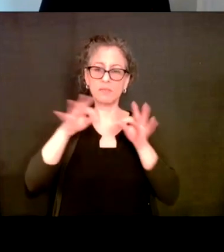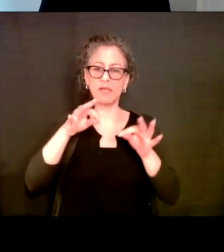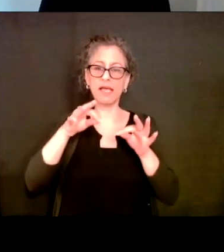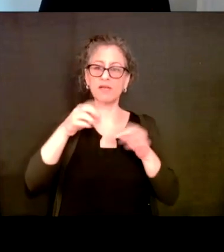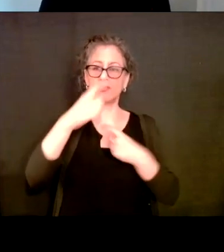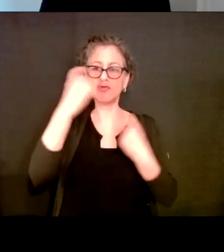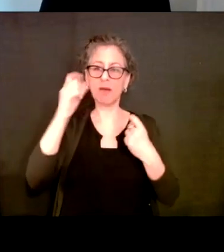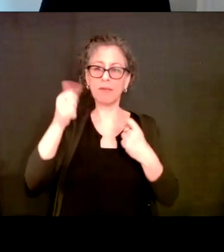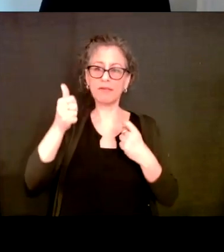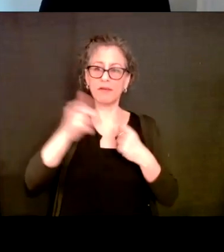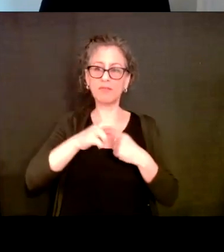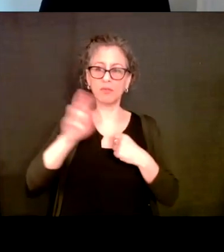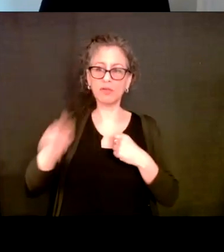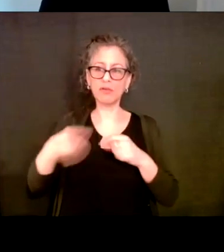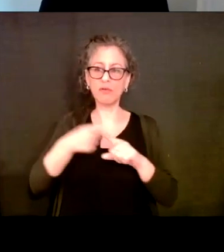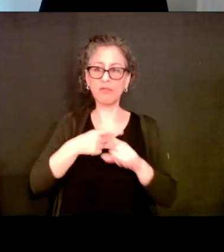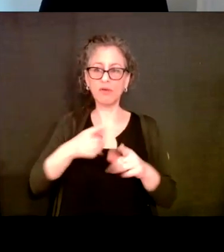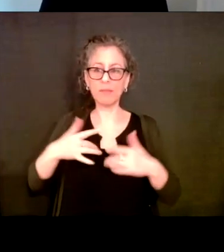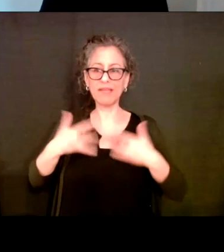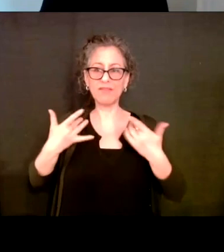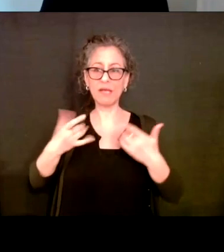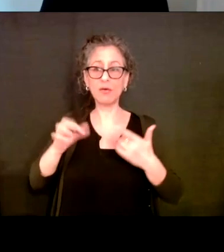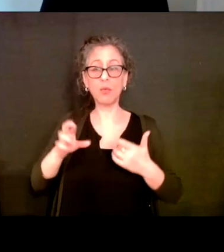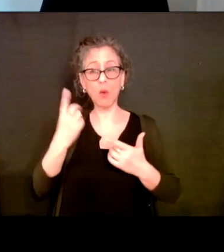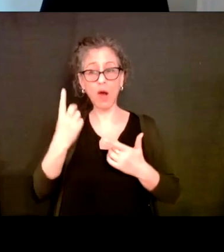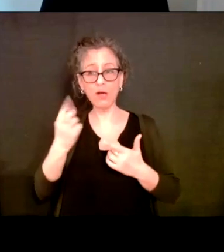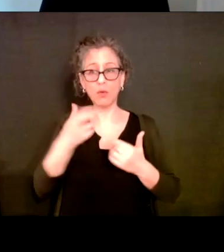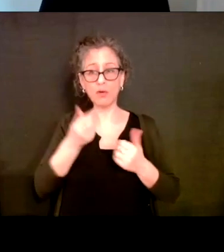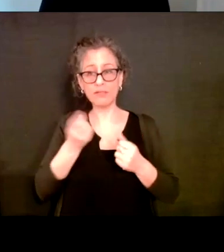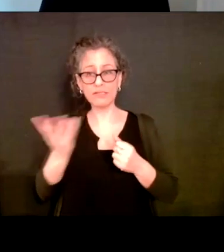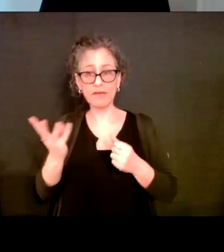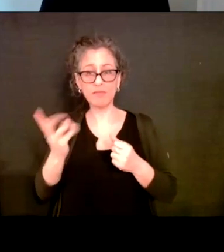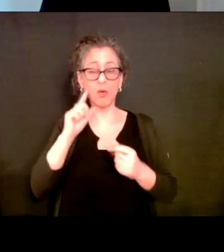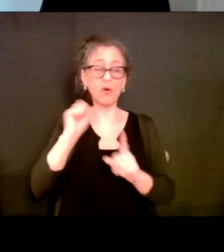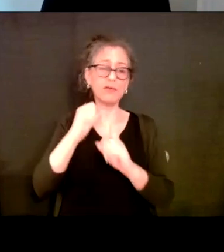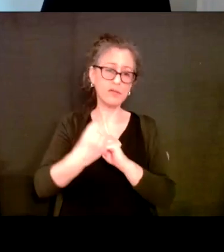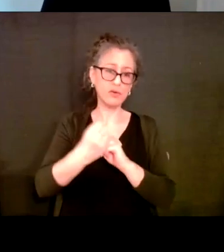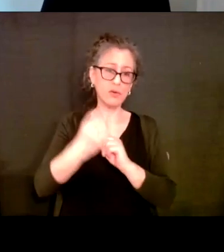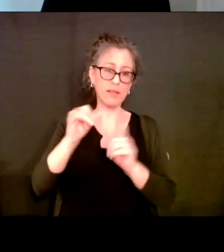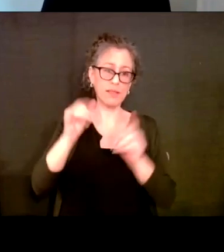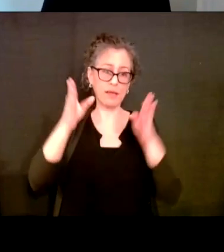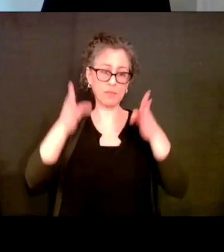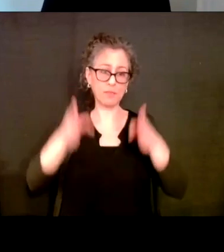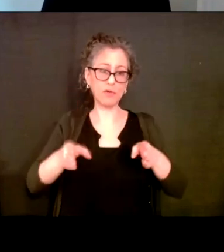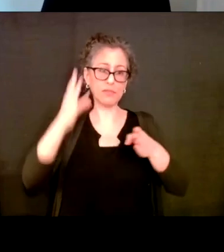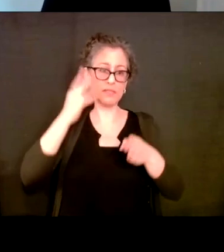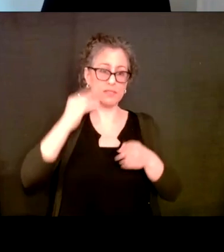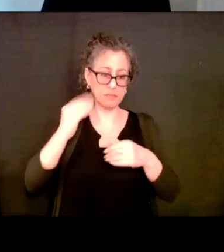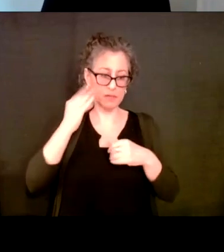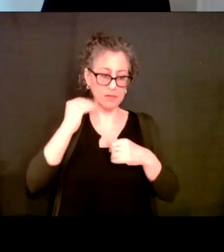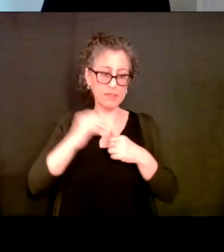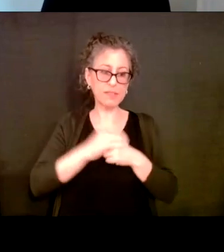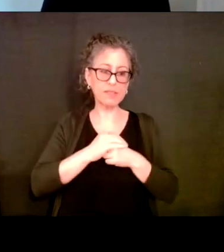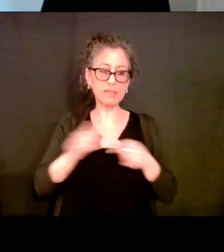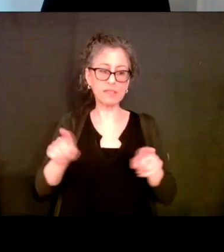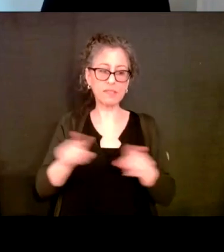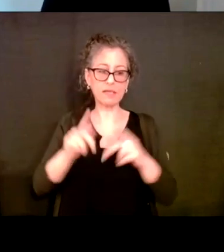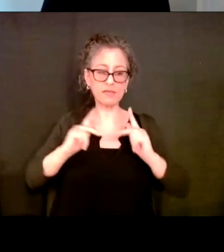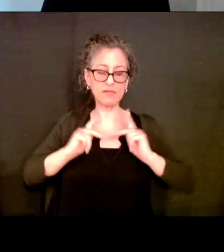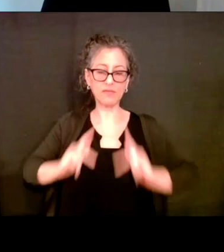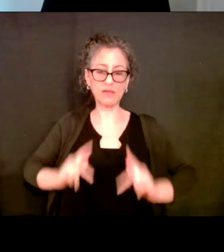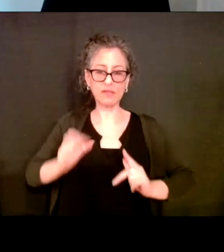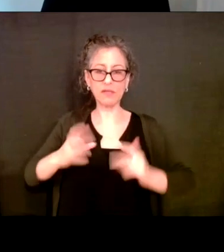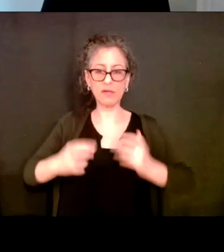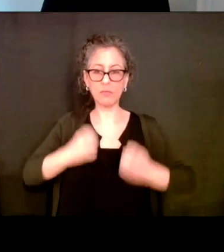result from an event or events or circumstances that an individual experiences as physically or